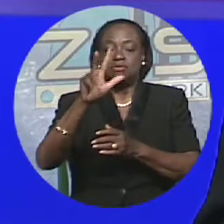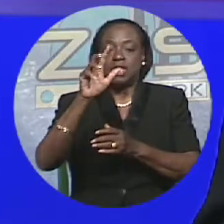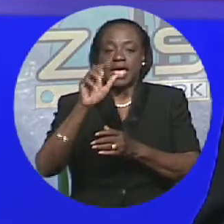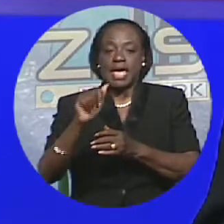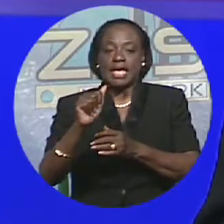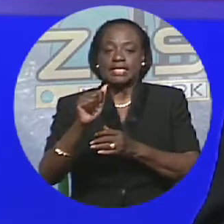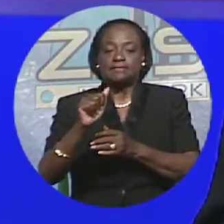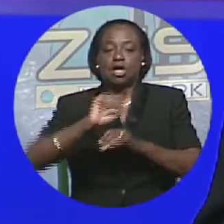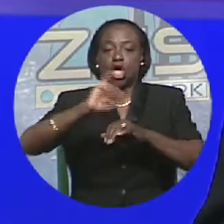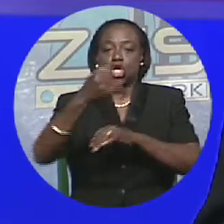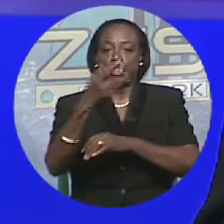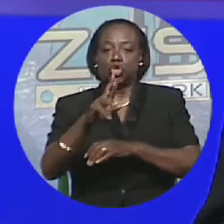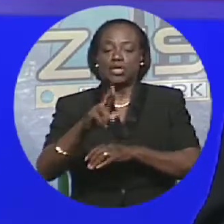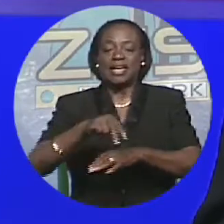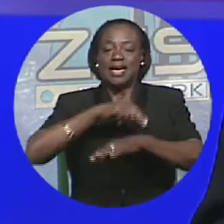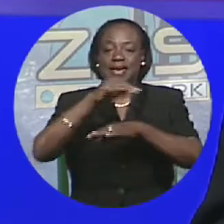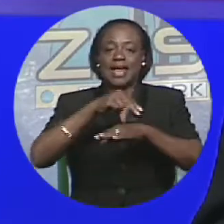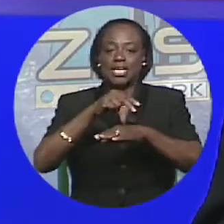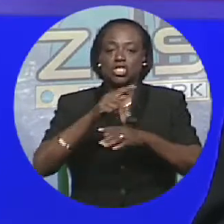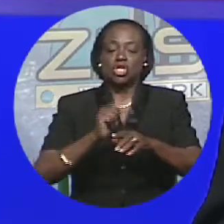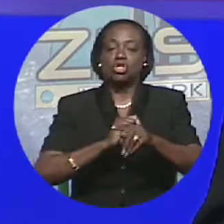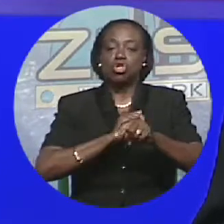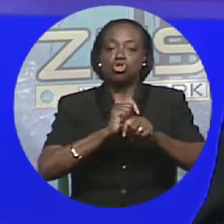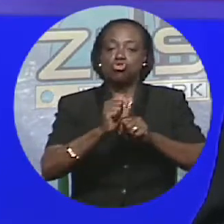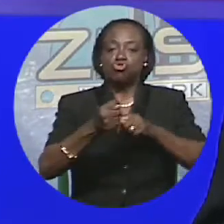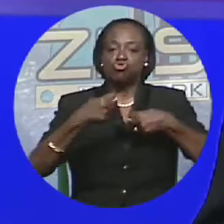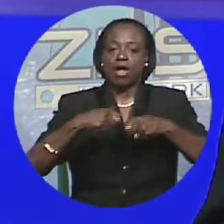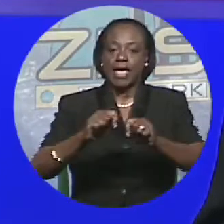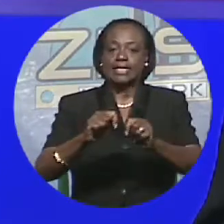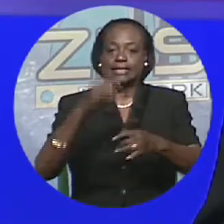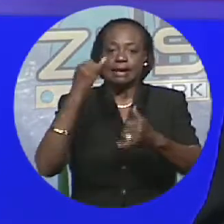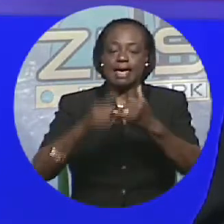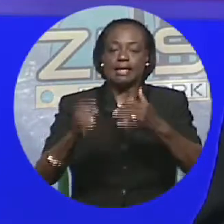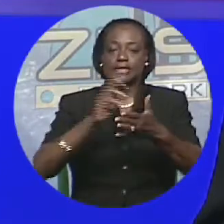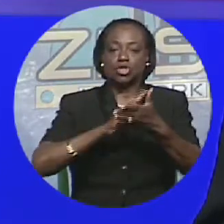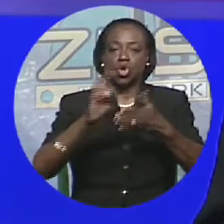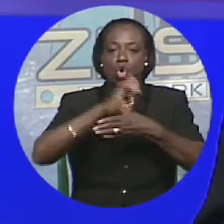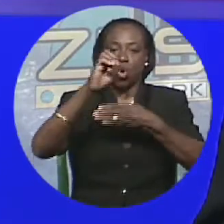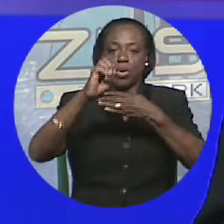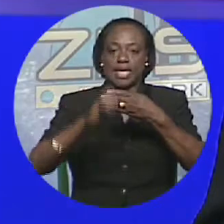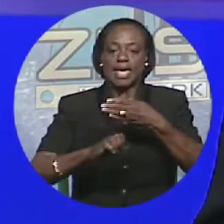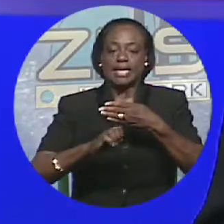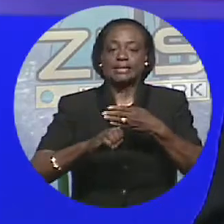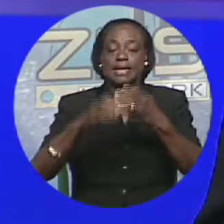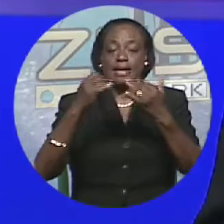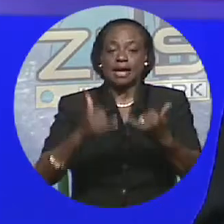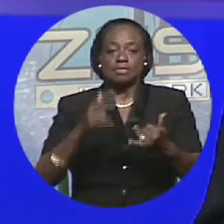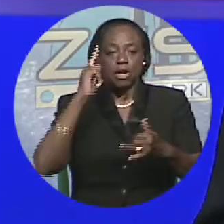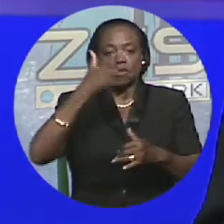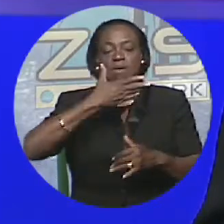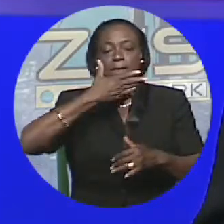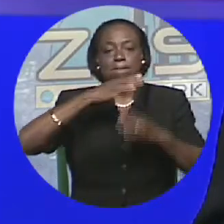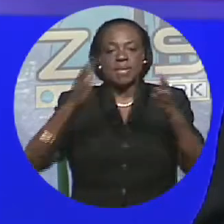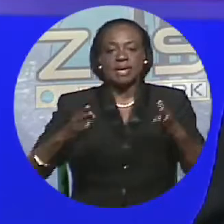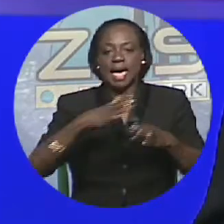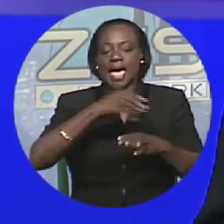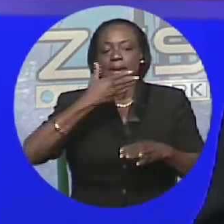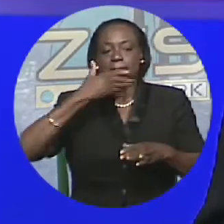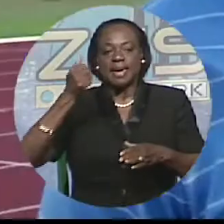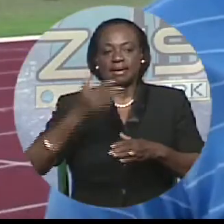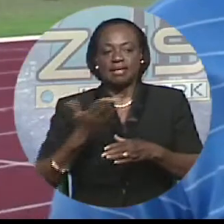junior national trials last weekend, and members of the Star Trackers Club are now looking ahead to even bigger and better